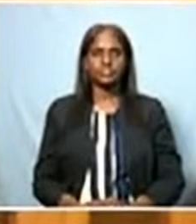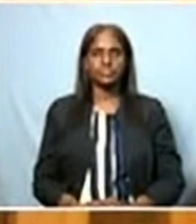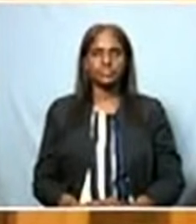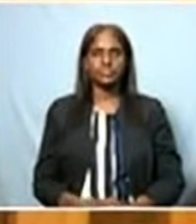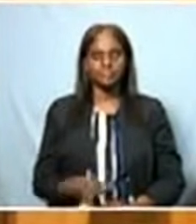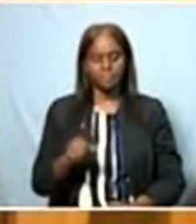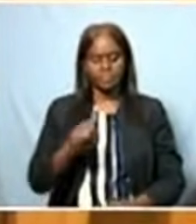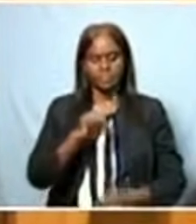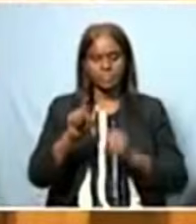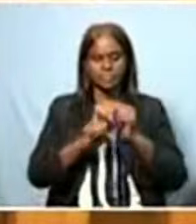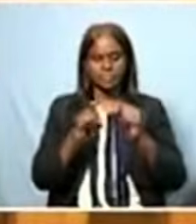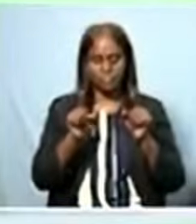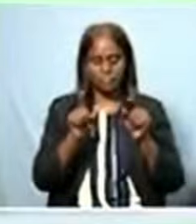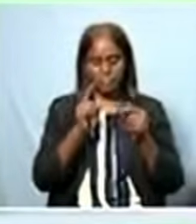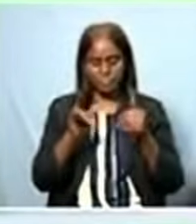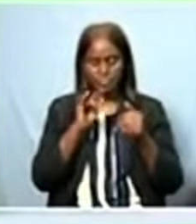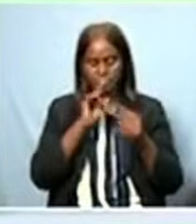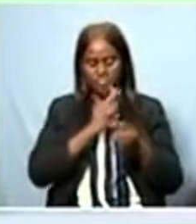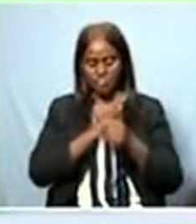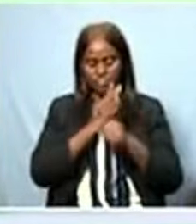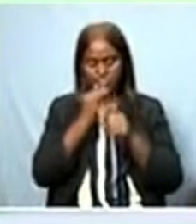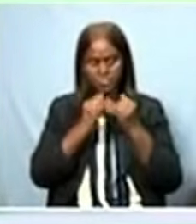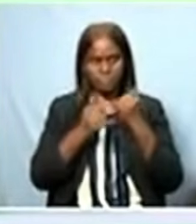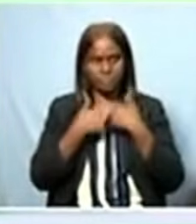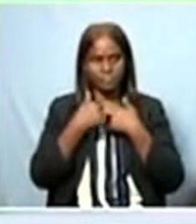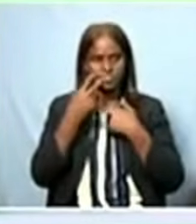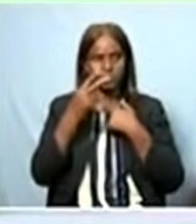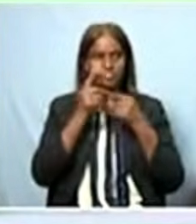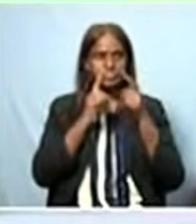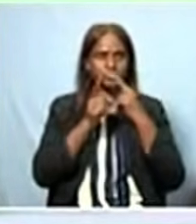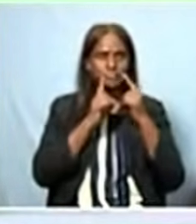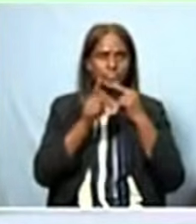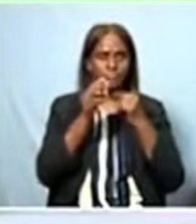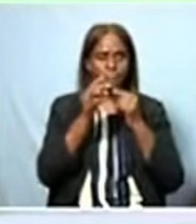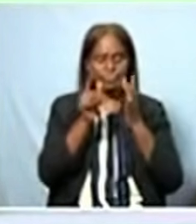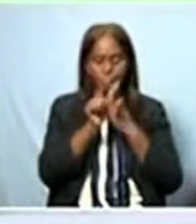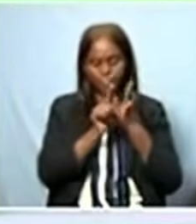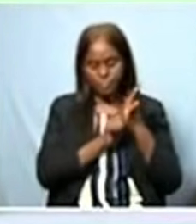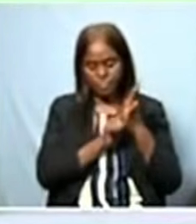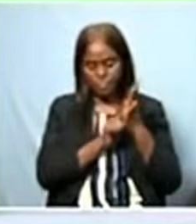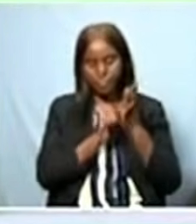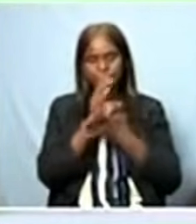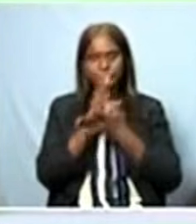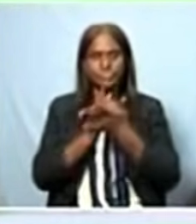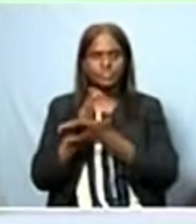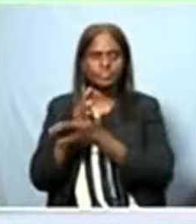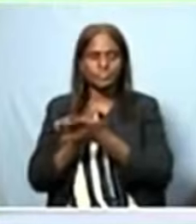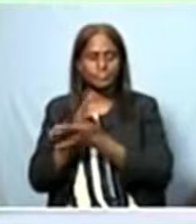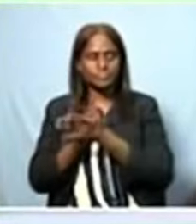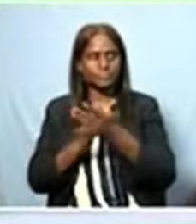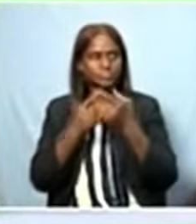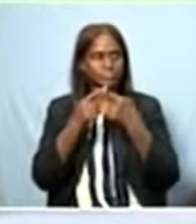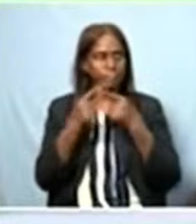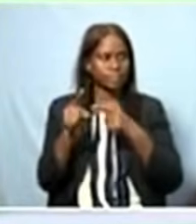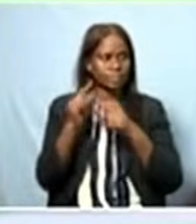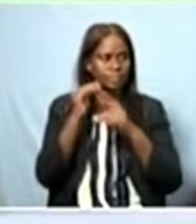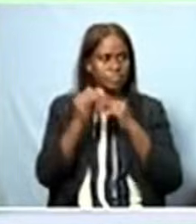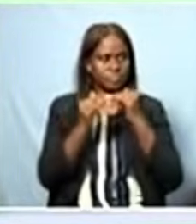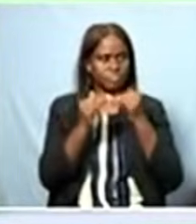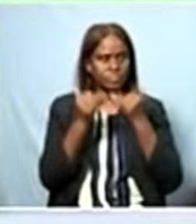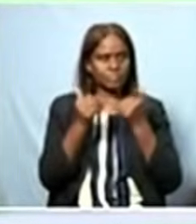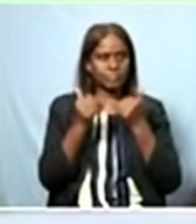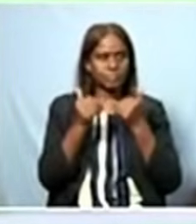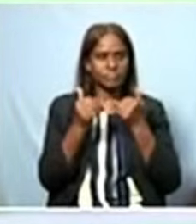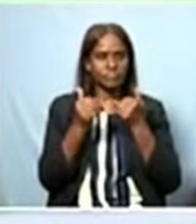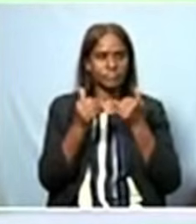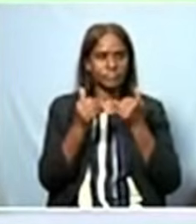negatived. Indeed, Matimba, and thereafter we did see consideration of some bills at different stages, and just now